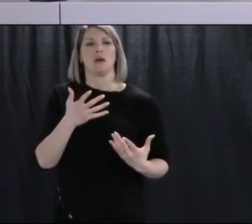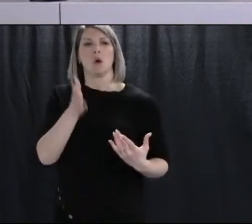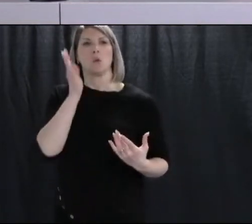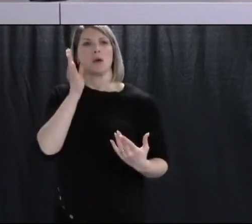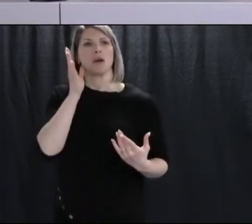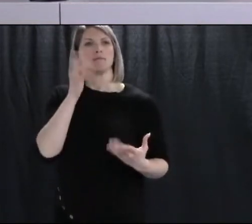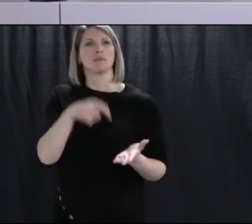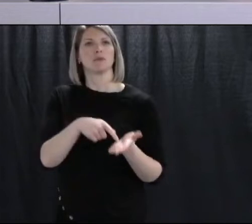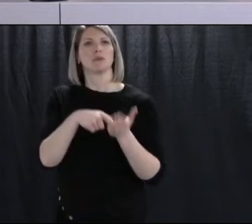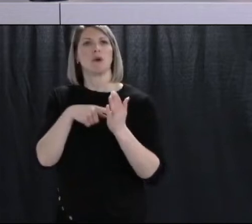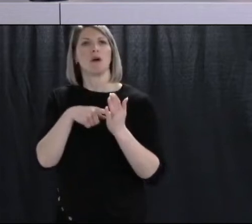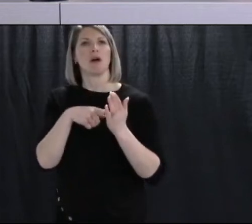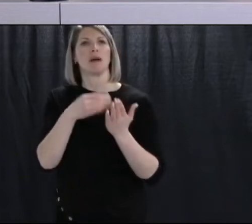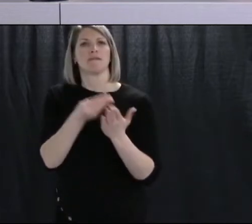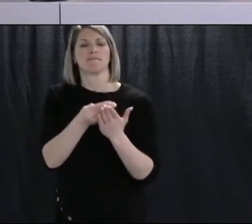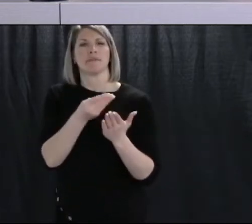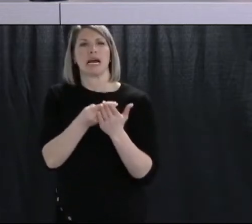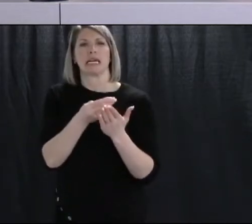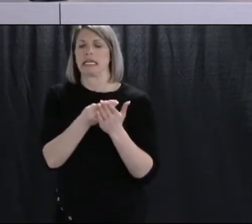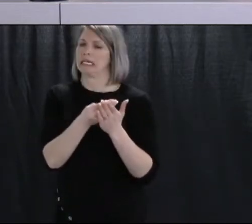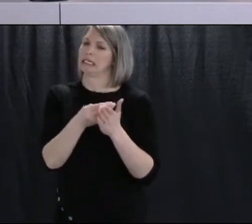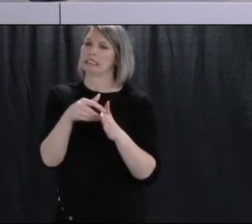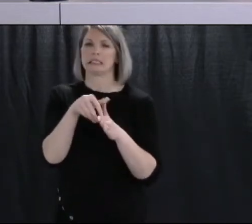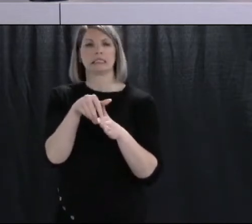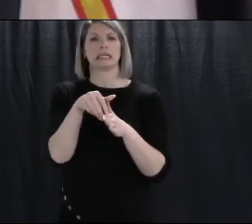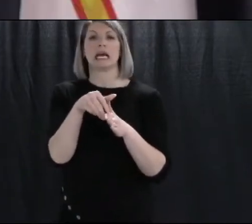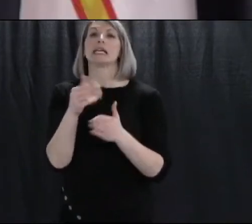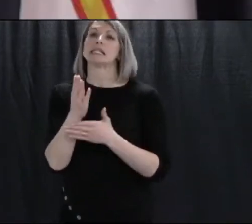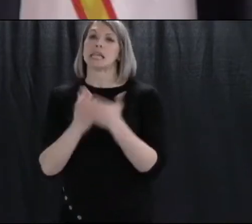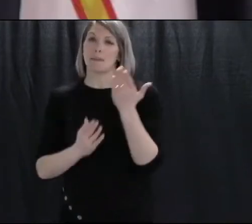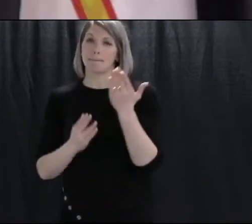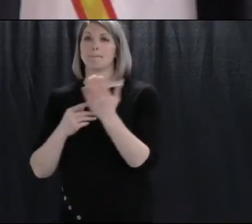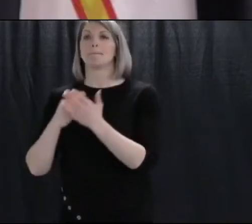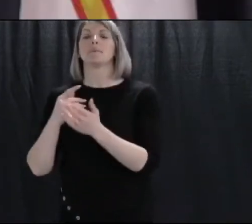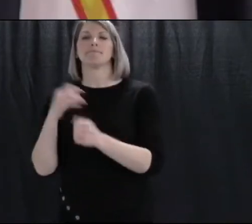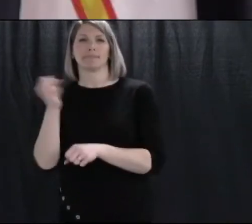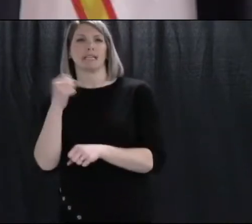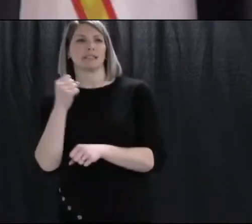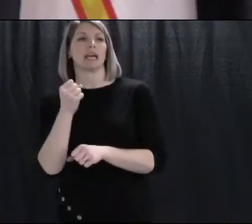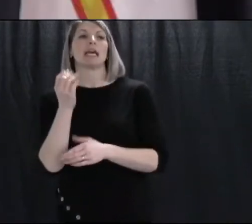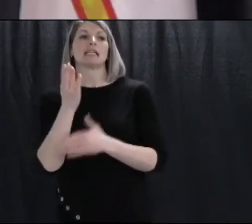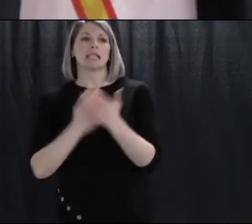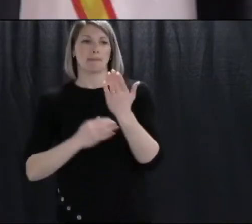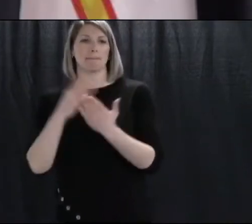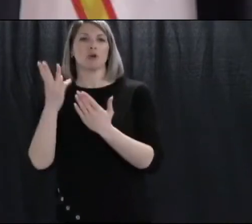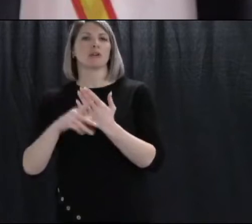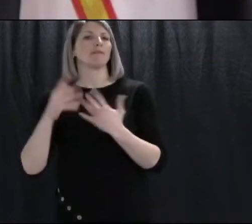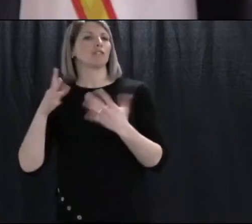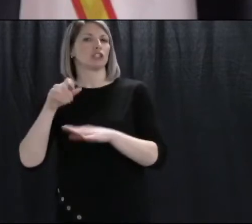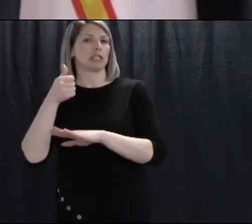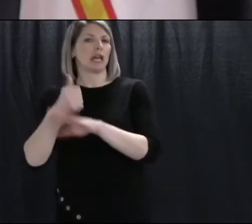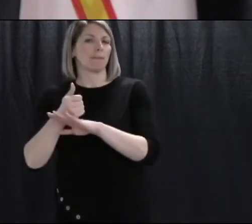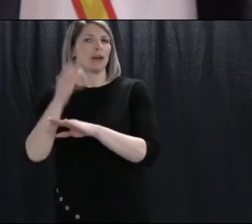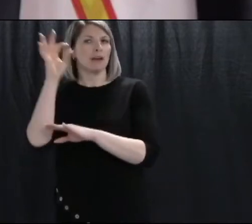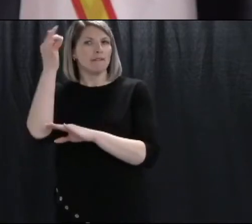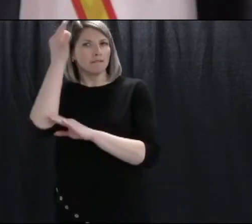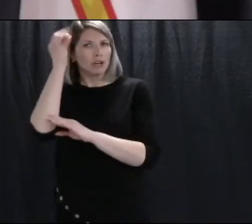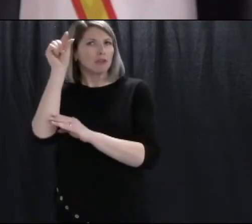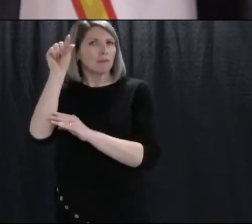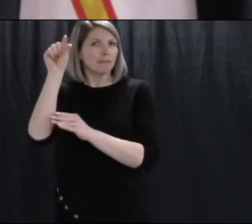normal. Are there any programs in place? Yeah, there are some programs in place. Some of them will be federal measures and some will be provincial measures. And